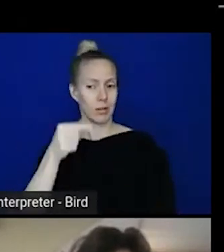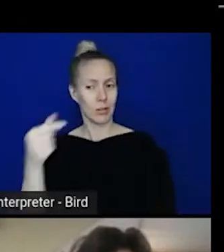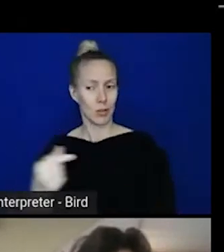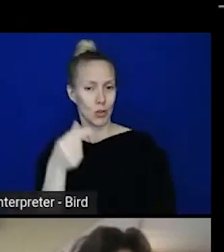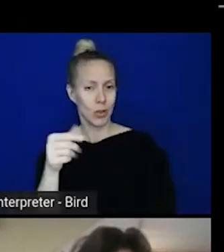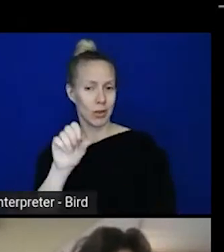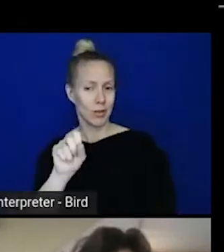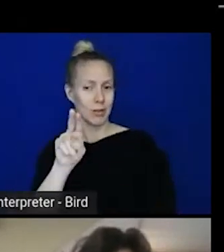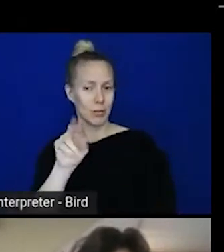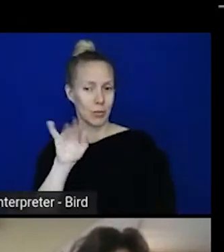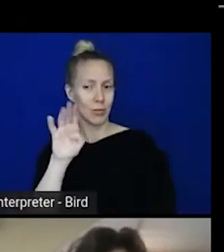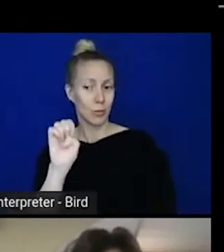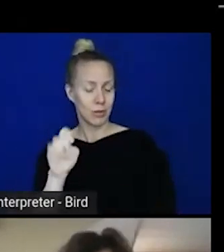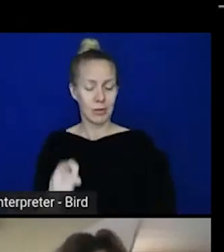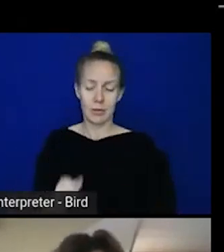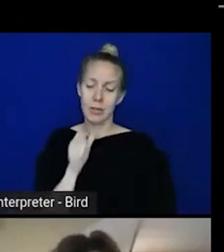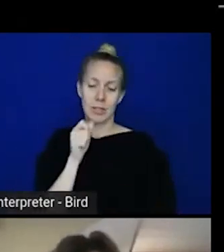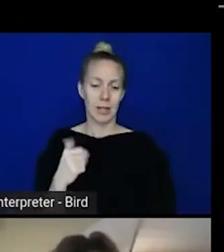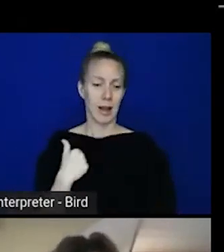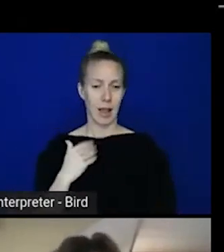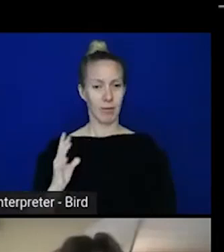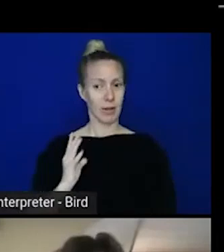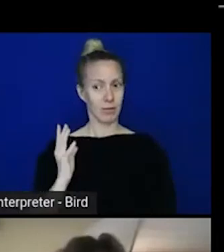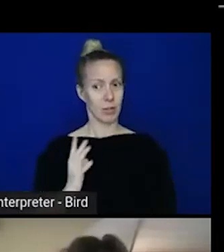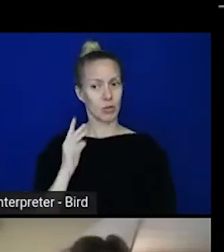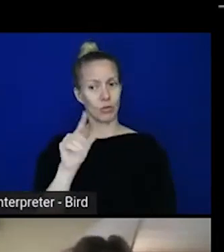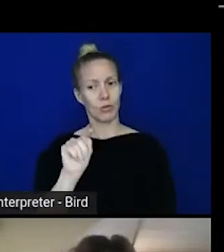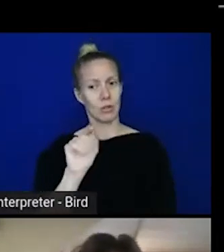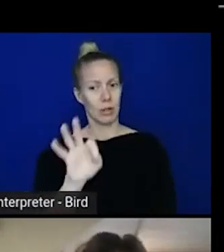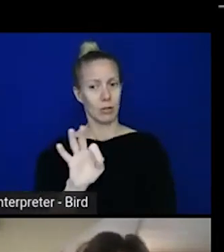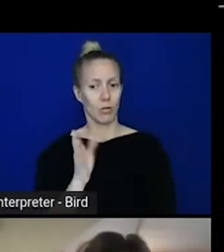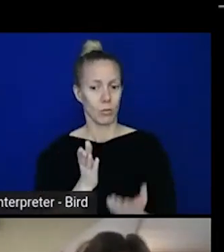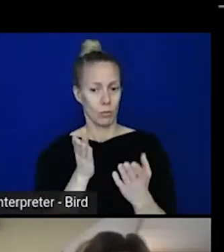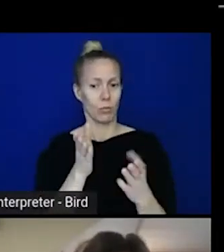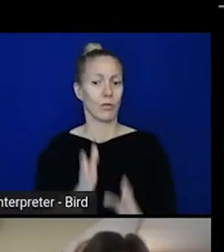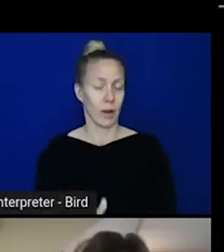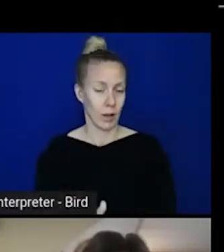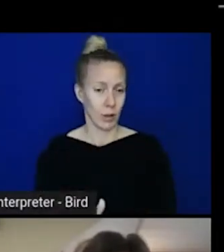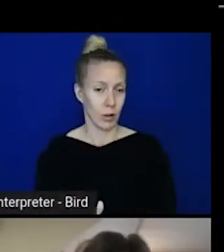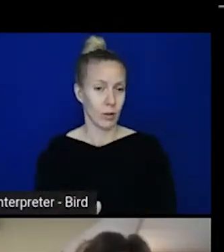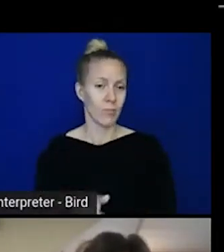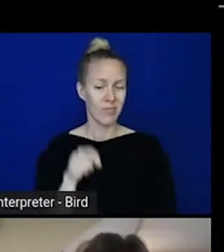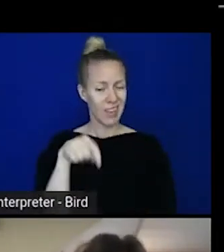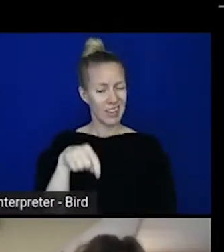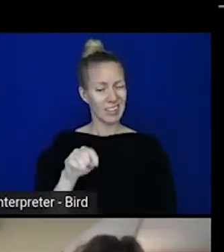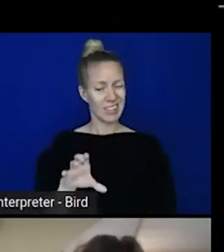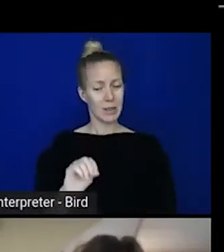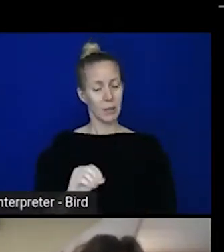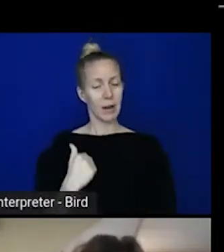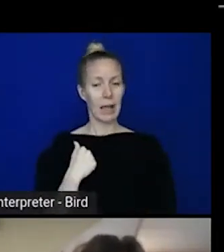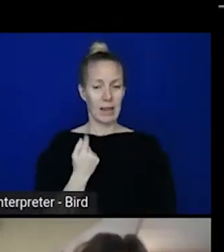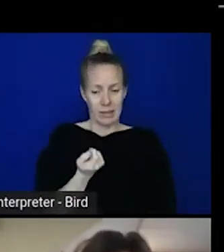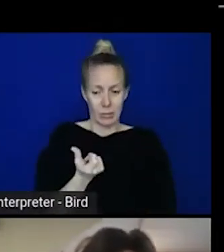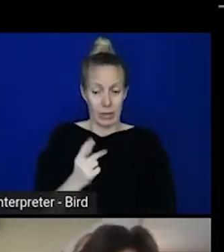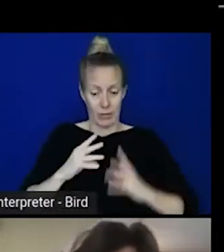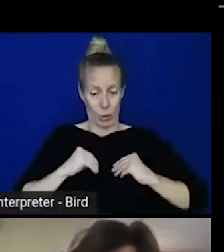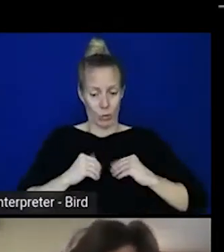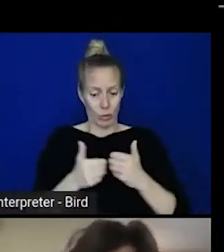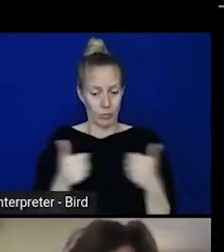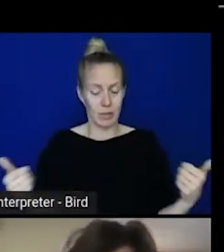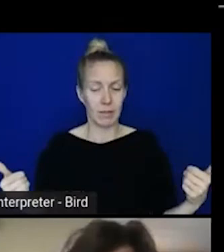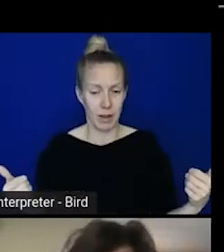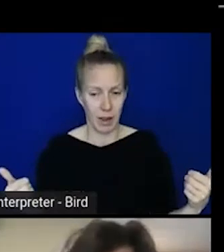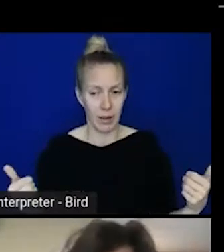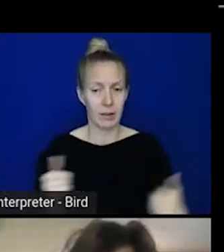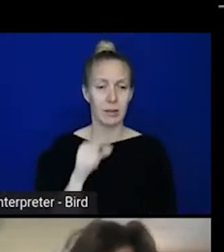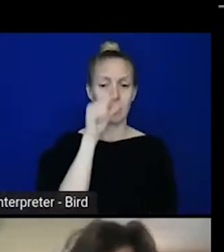provider. And also in our company, there was a bit of an ownership divide here. G Suite or Google Workspace has